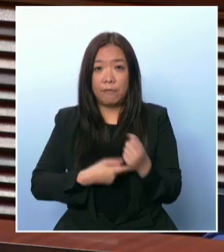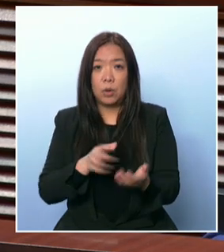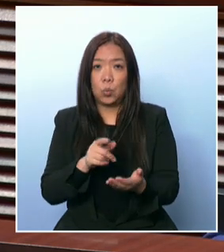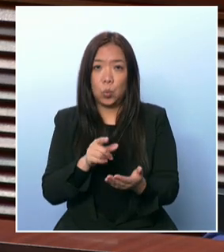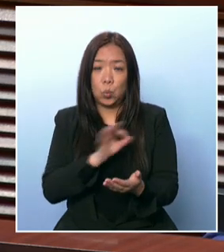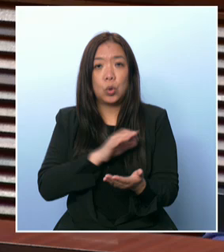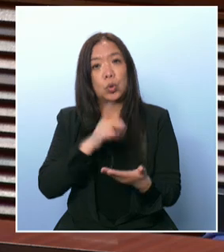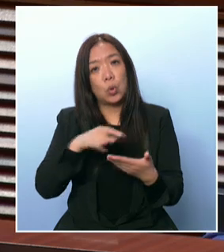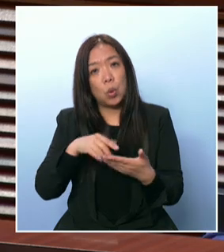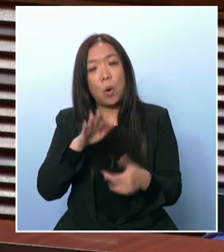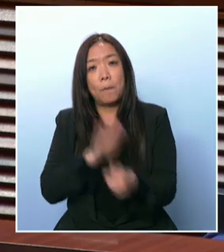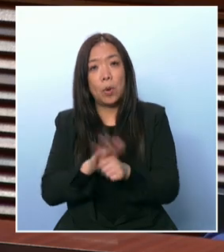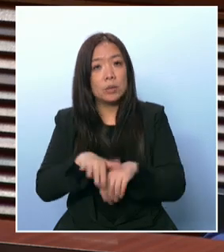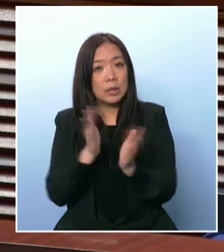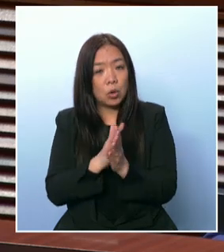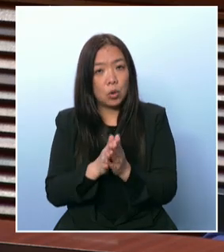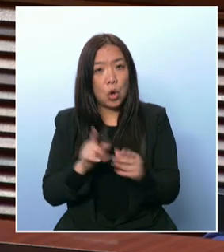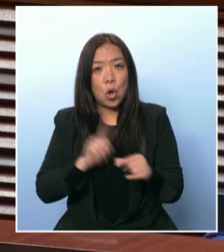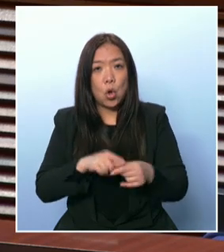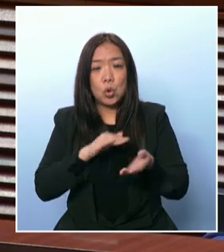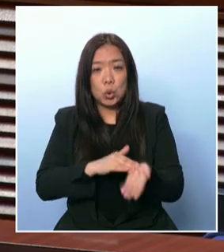Kong. I hope that the bill will be passed